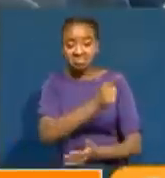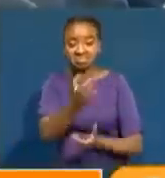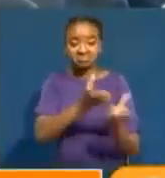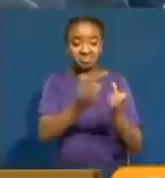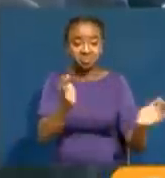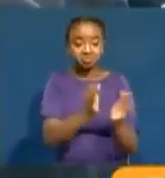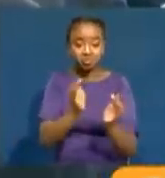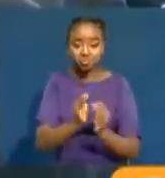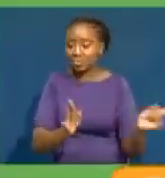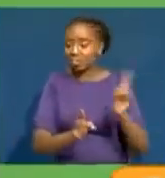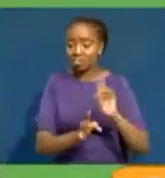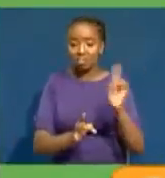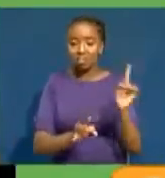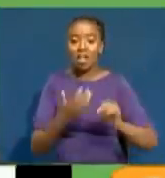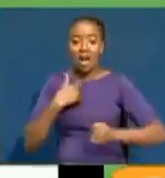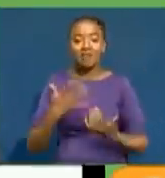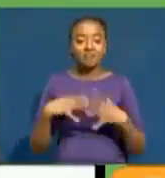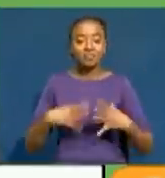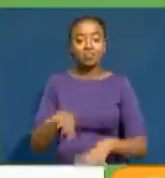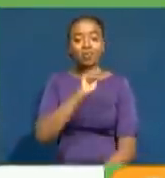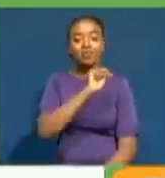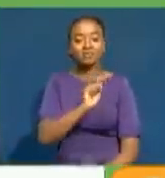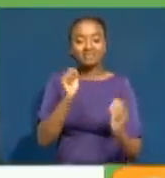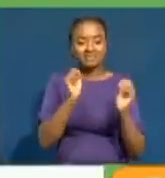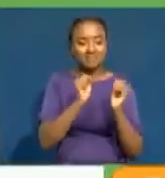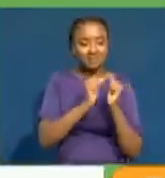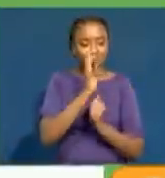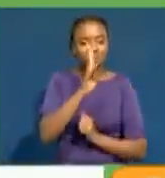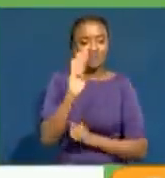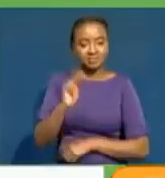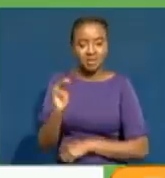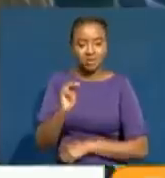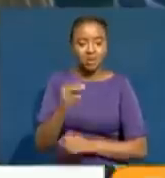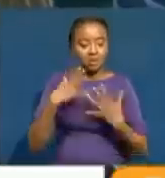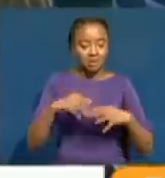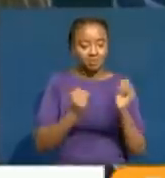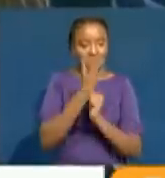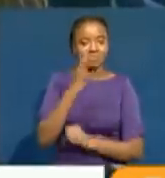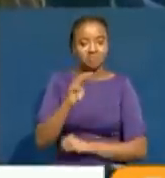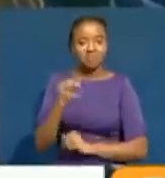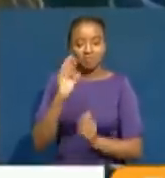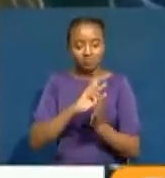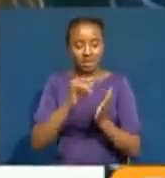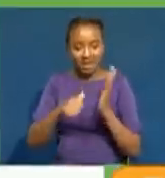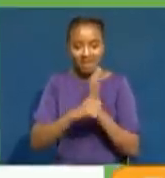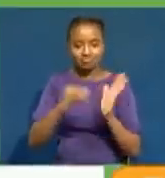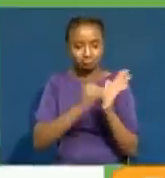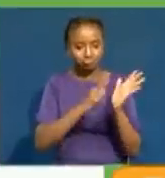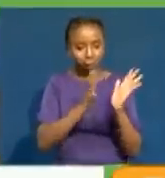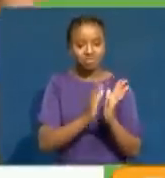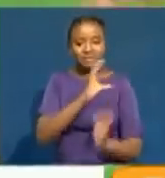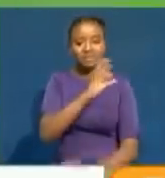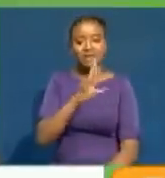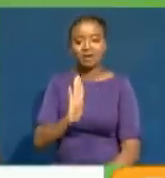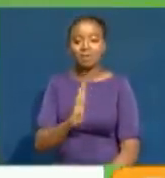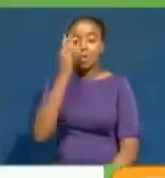borrowers. Sasa iko watu milioni 14 tukiongea 14 million wako kwa CRB kwa sababu